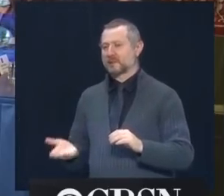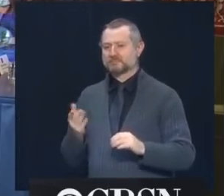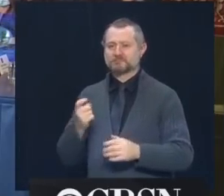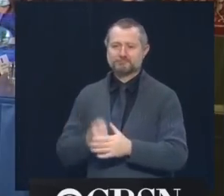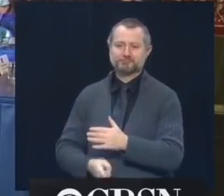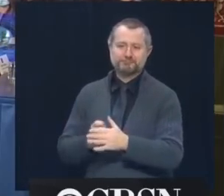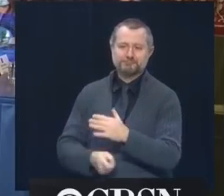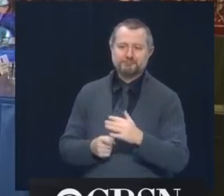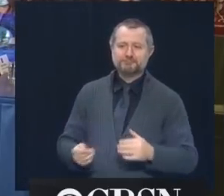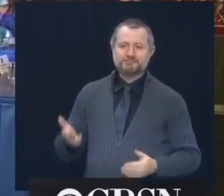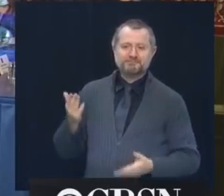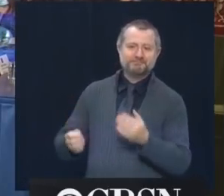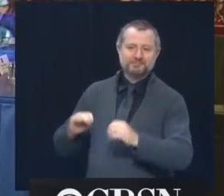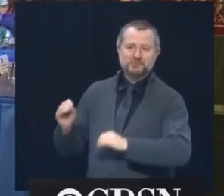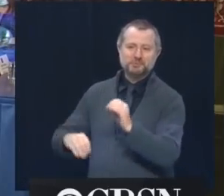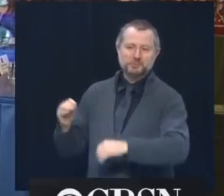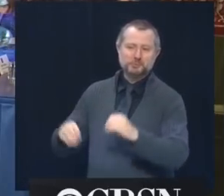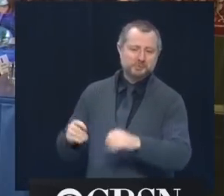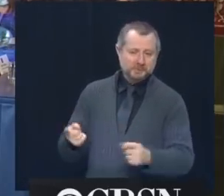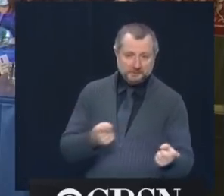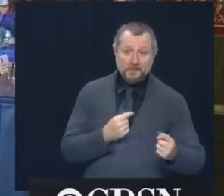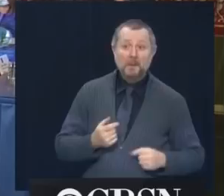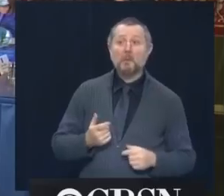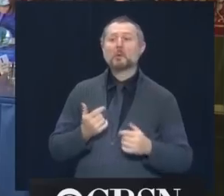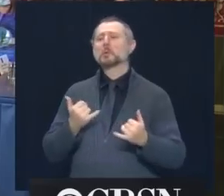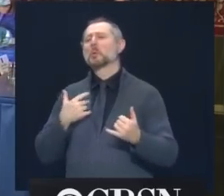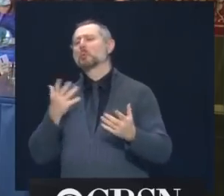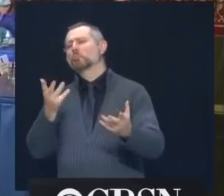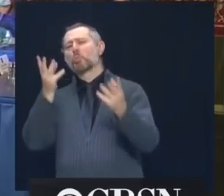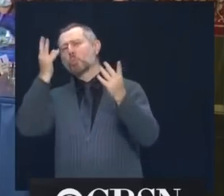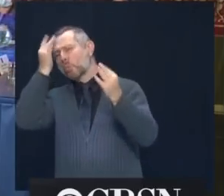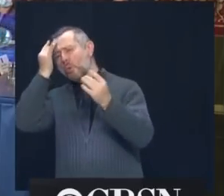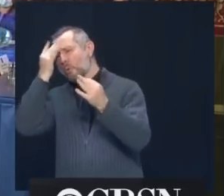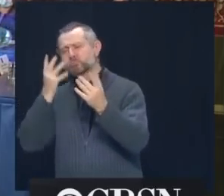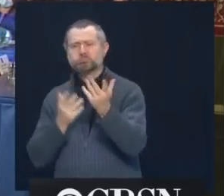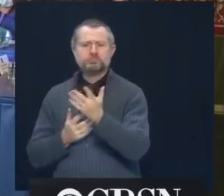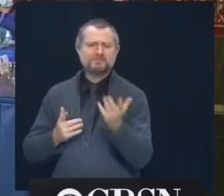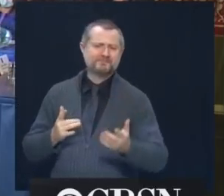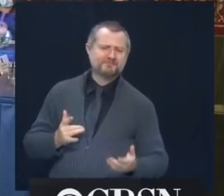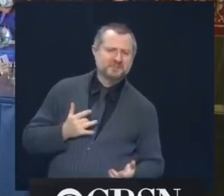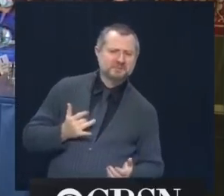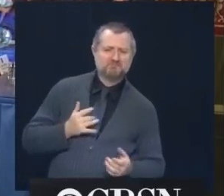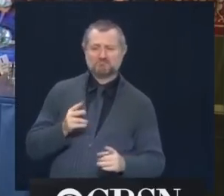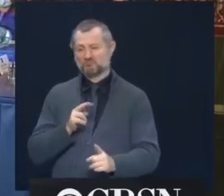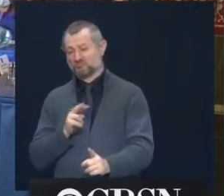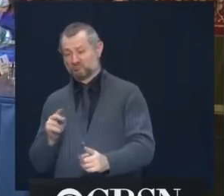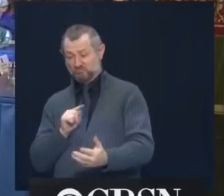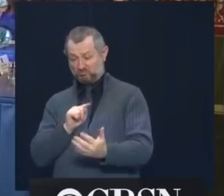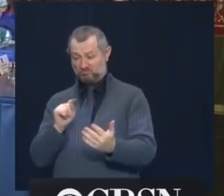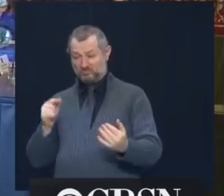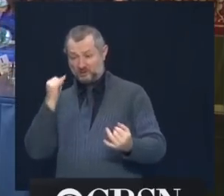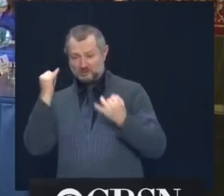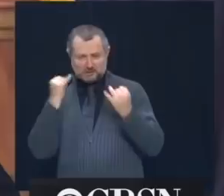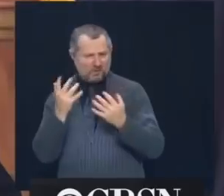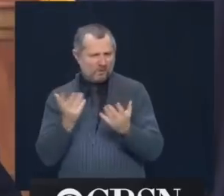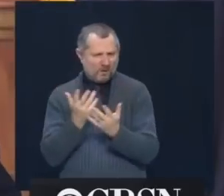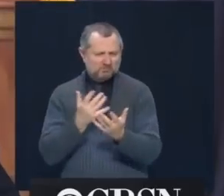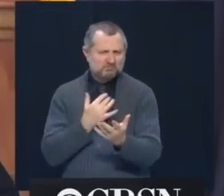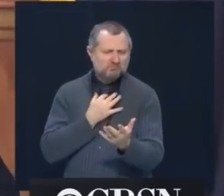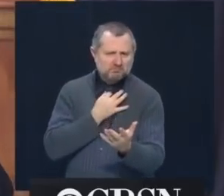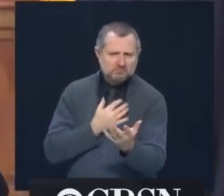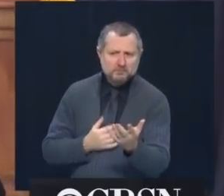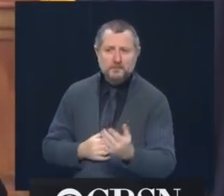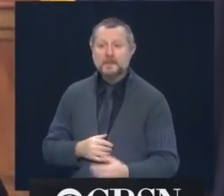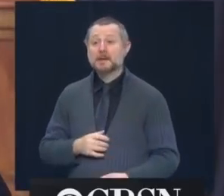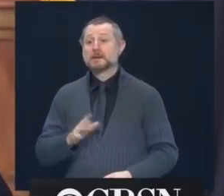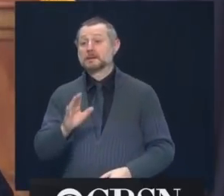taxes, different things like that. What are your kind of thoughts and feelings on some of those ideas? I don't want to give